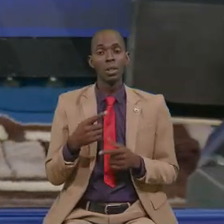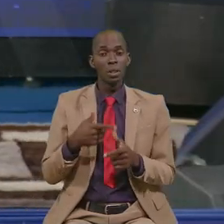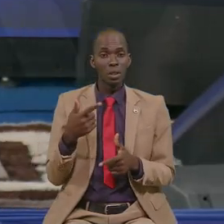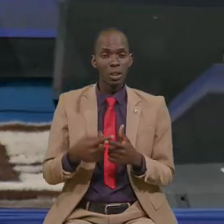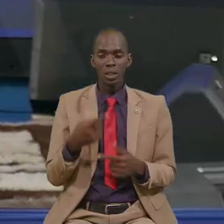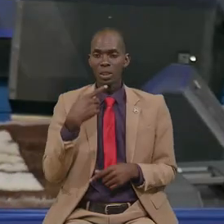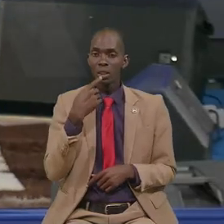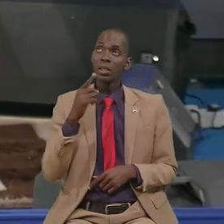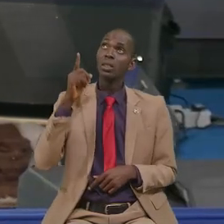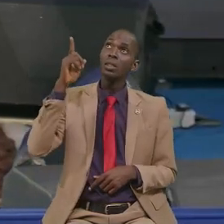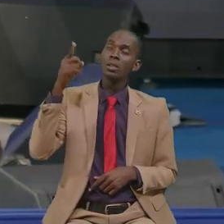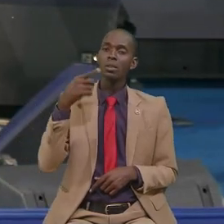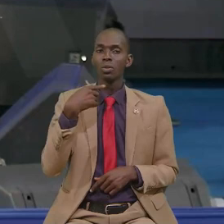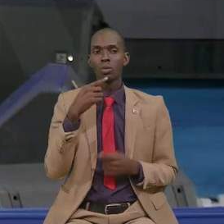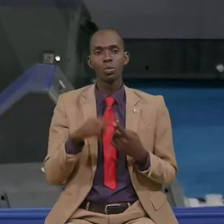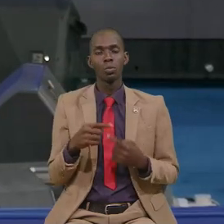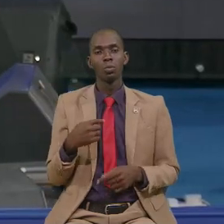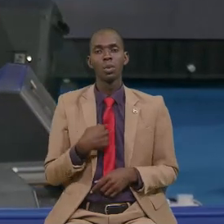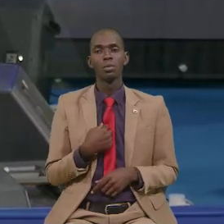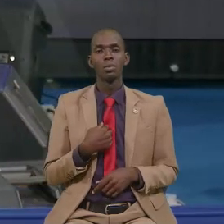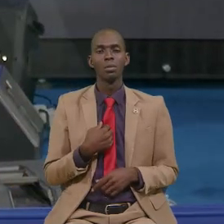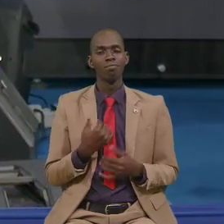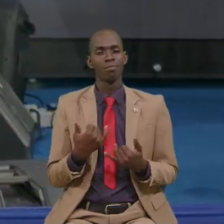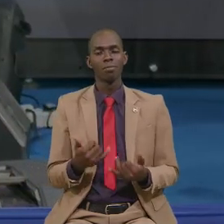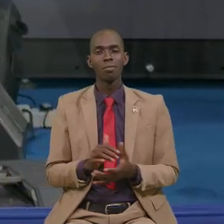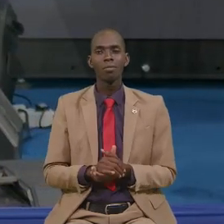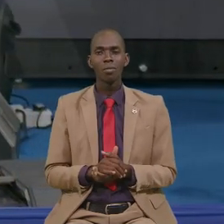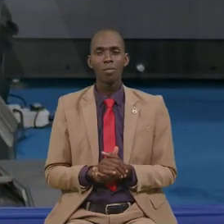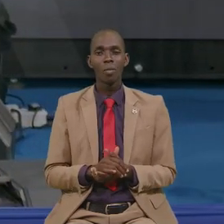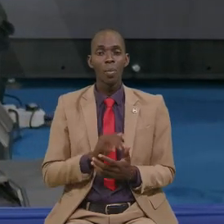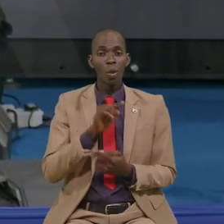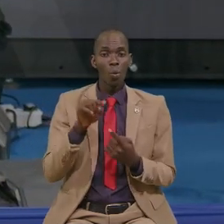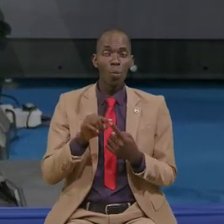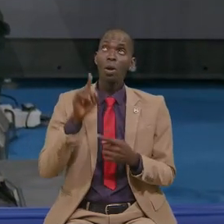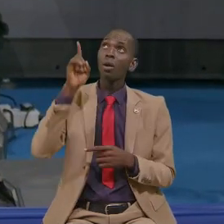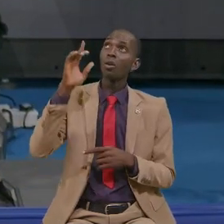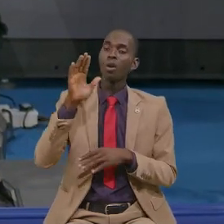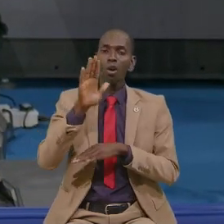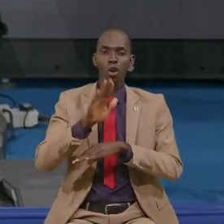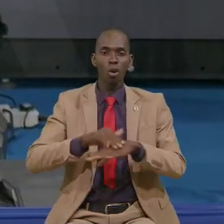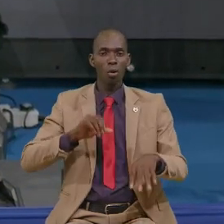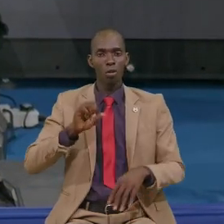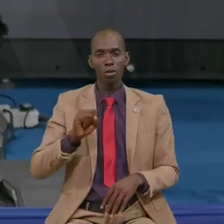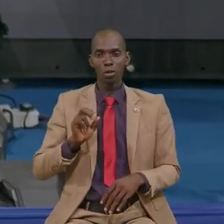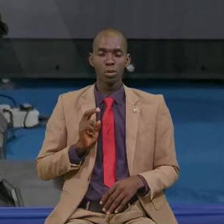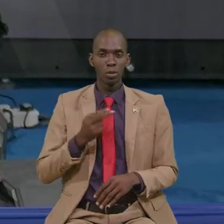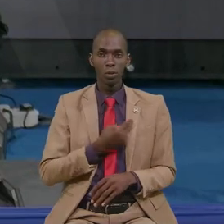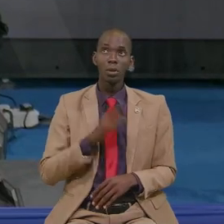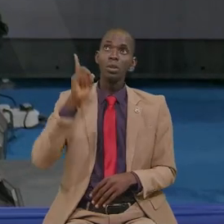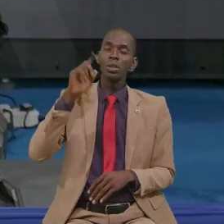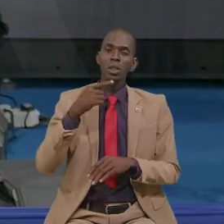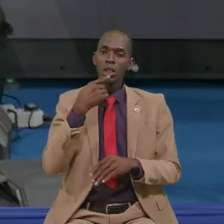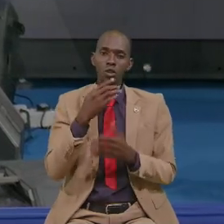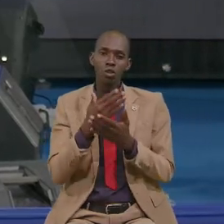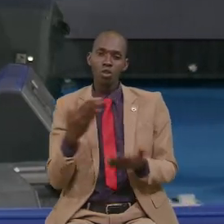said he unto me. Now, when God calls us, He says something to us.